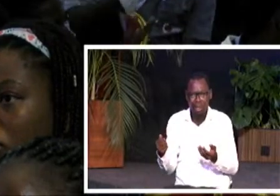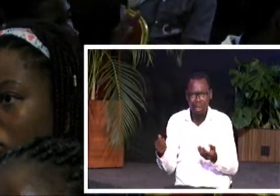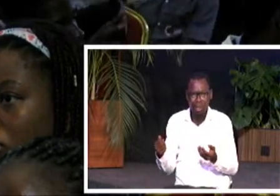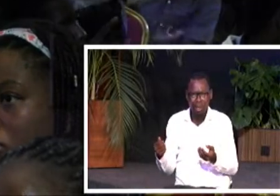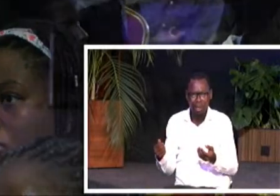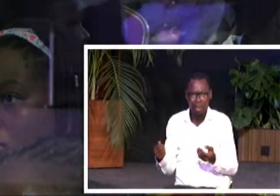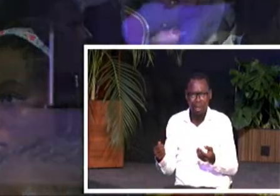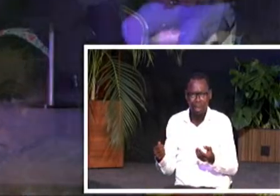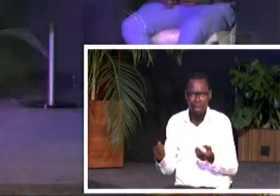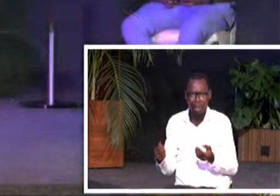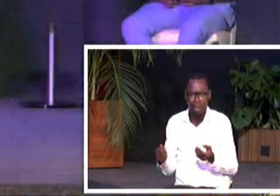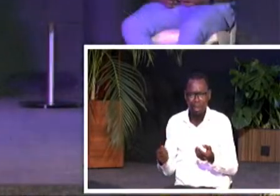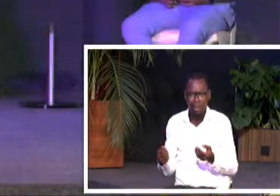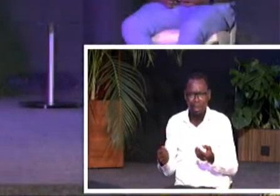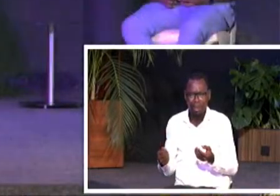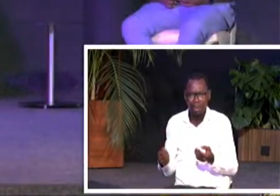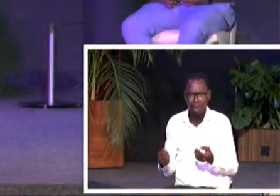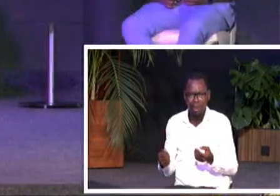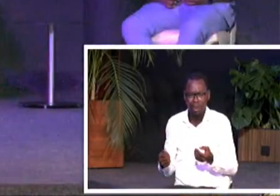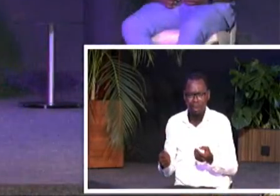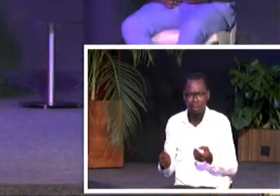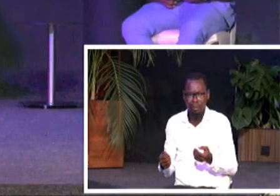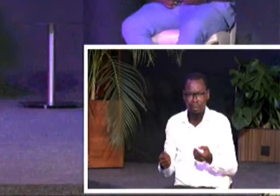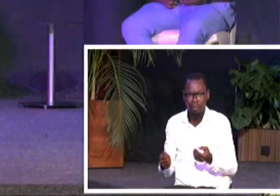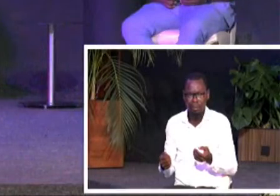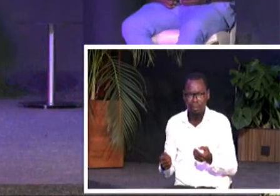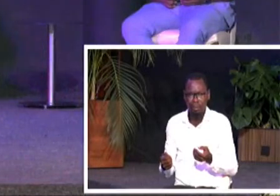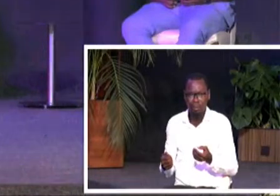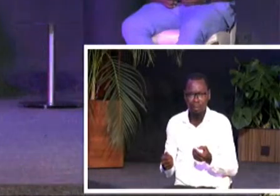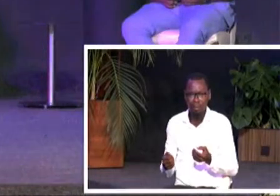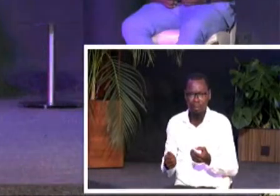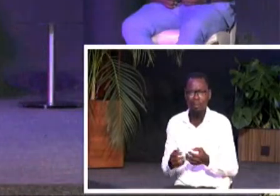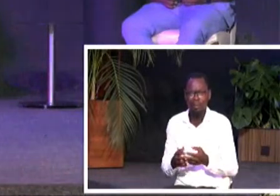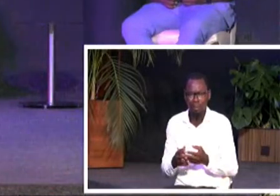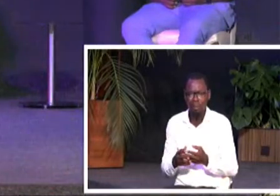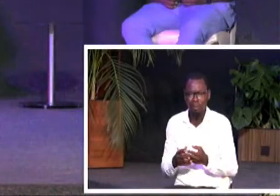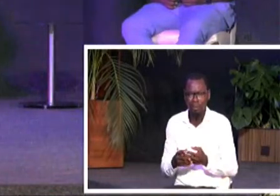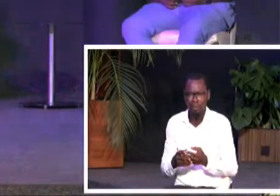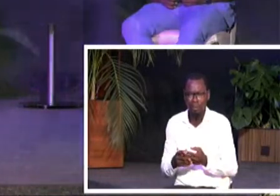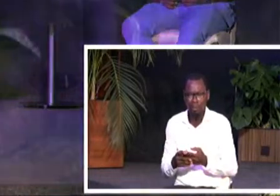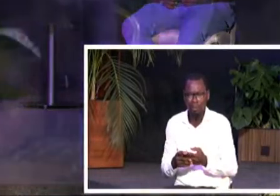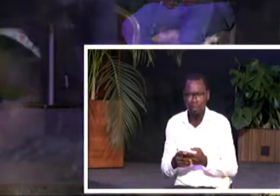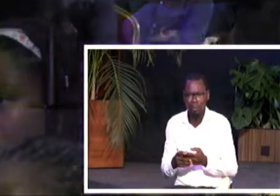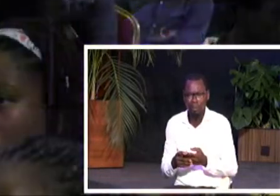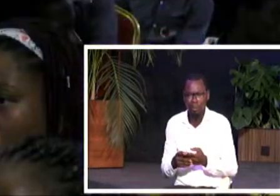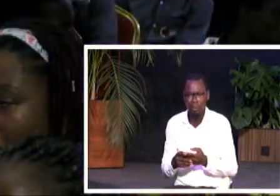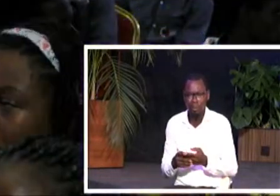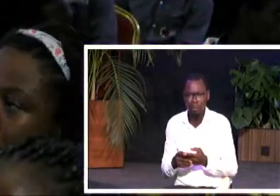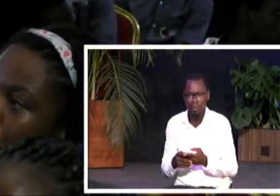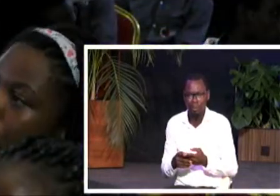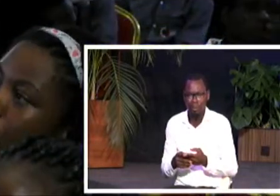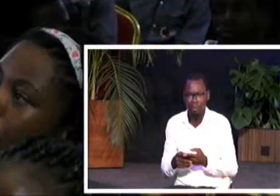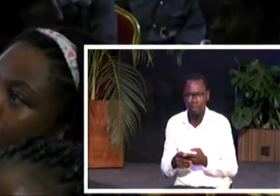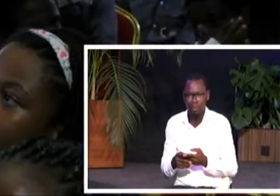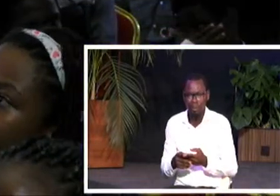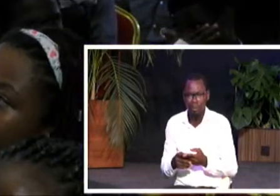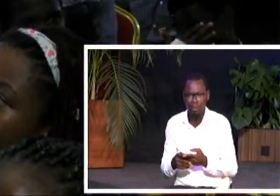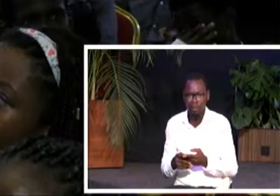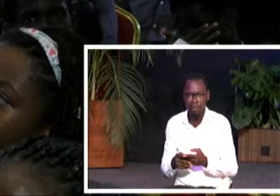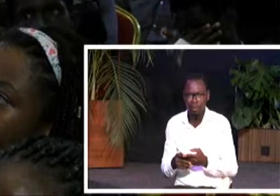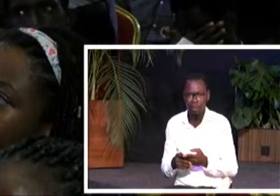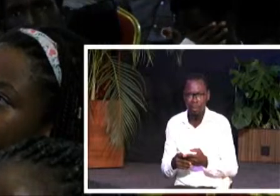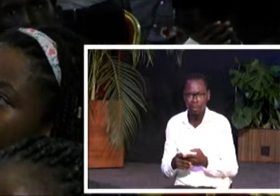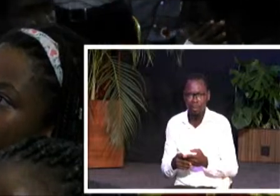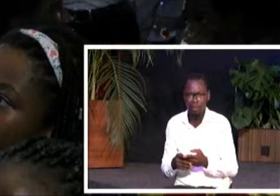How do you overcome could you the perishability? Increase again on your mic. I'd like to hear the question very clearly. Okay. Your first name first and the